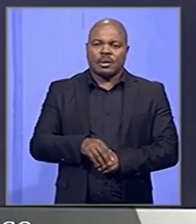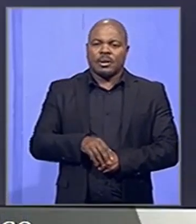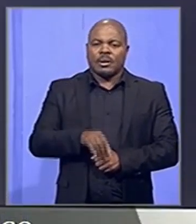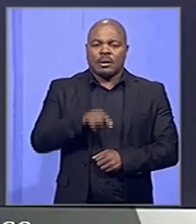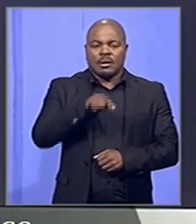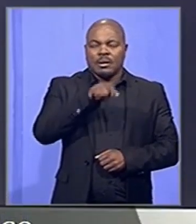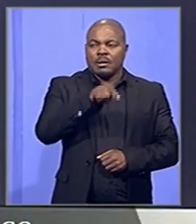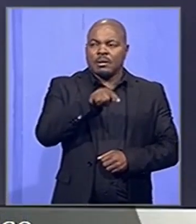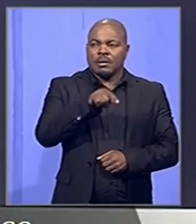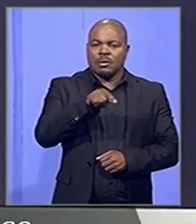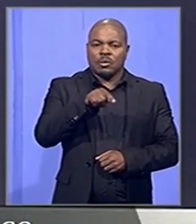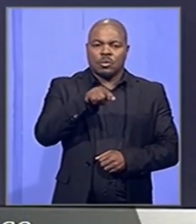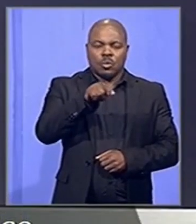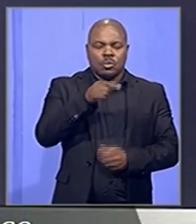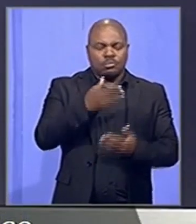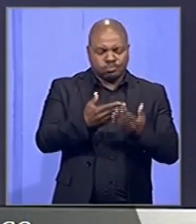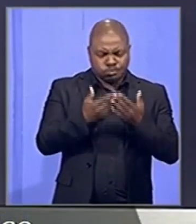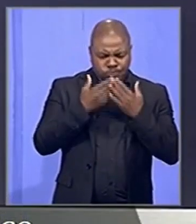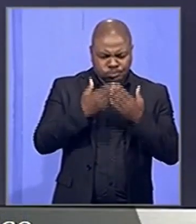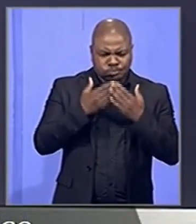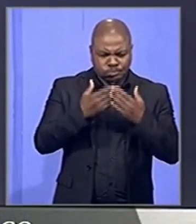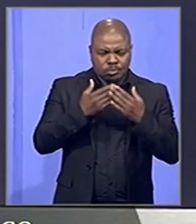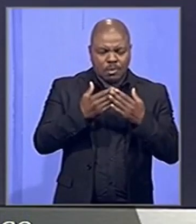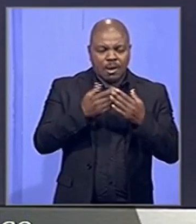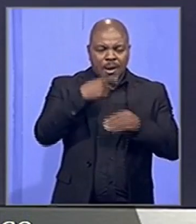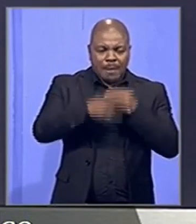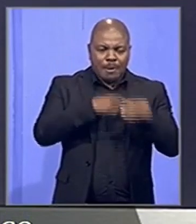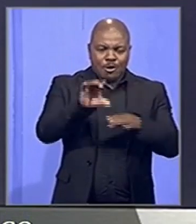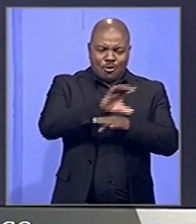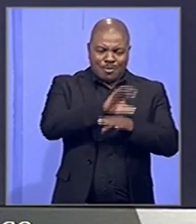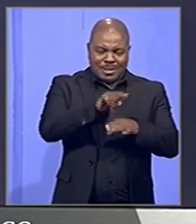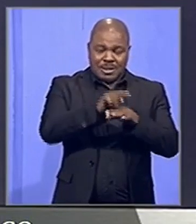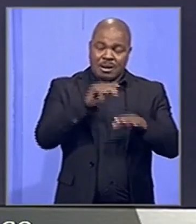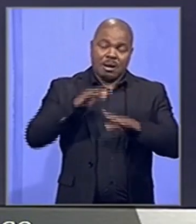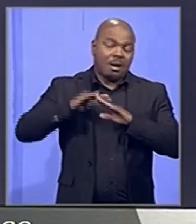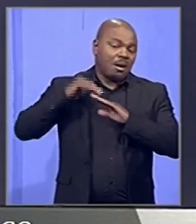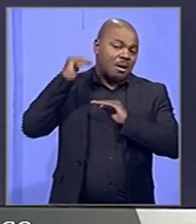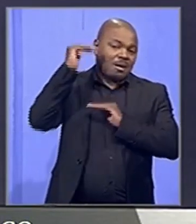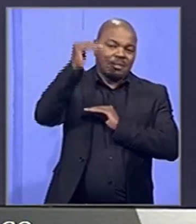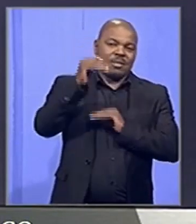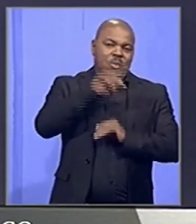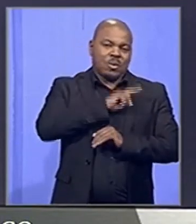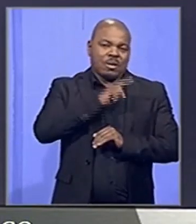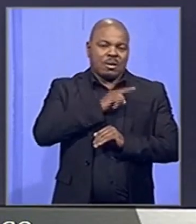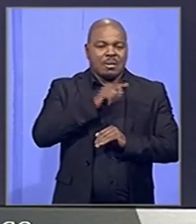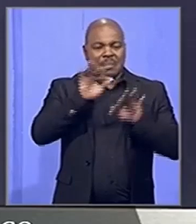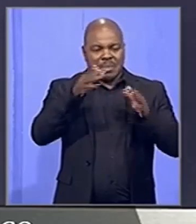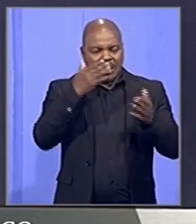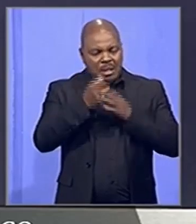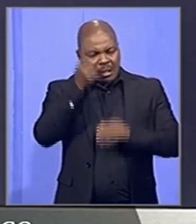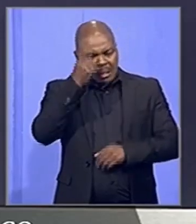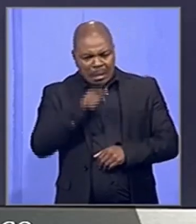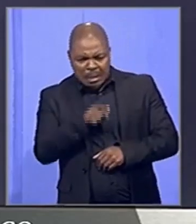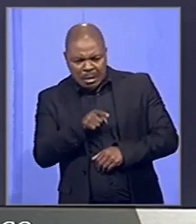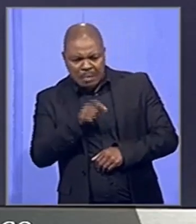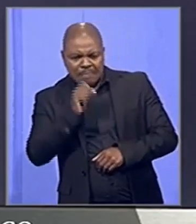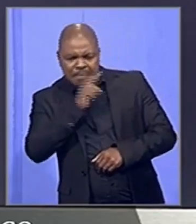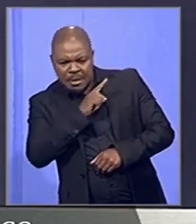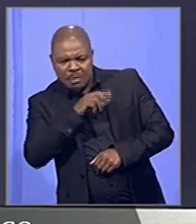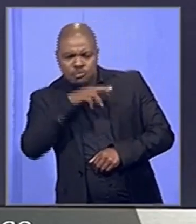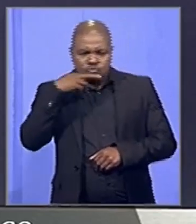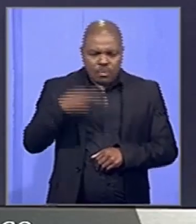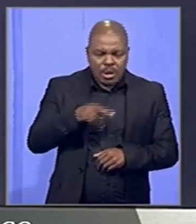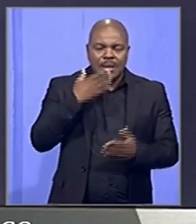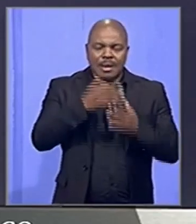literacy ya bona or thuto ya bona ka di computer tshwantse be high so that ba kgona understand hore is this thing fake or